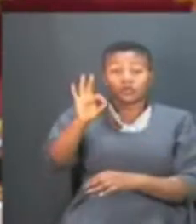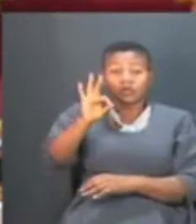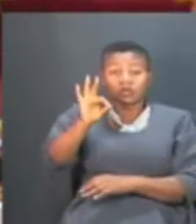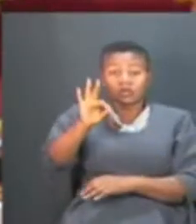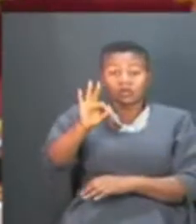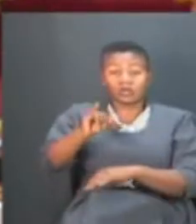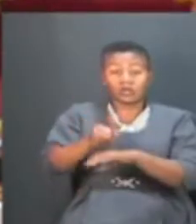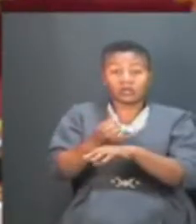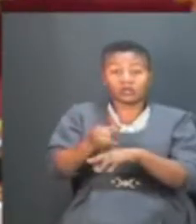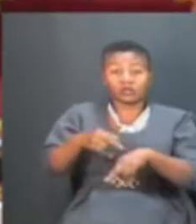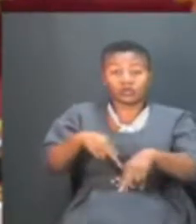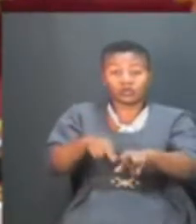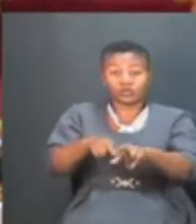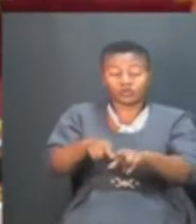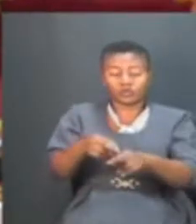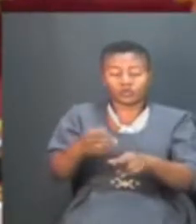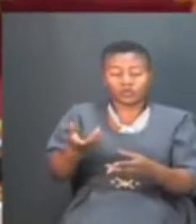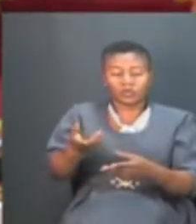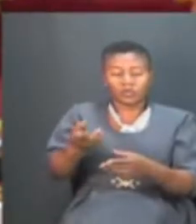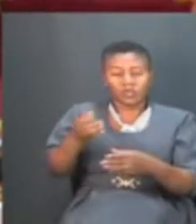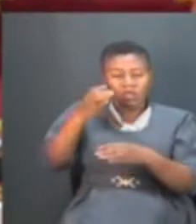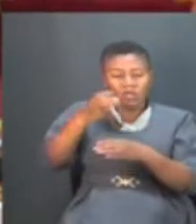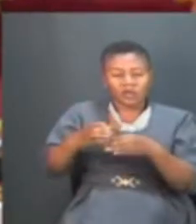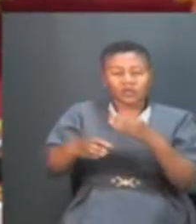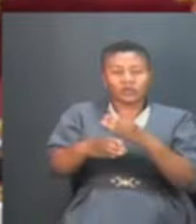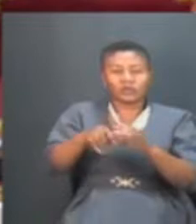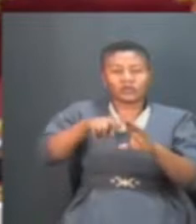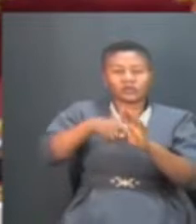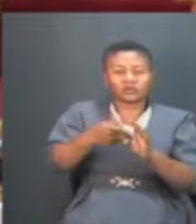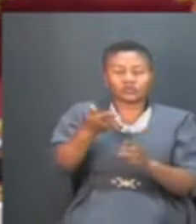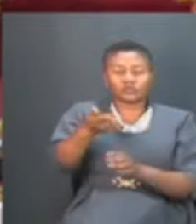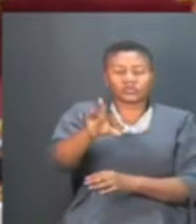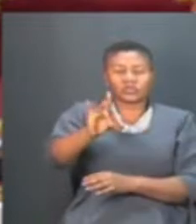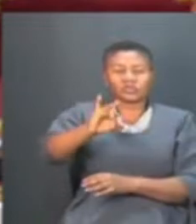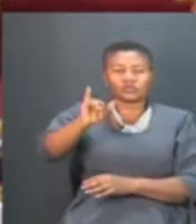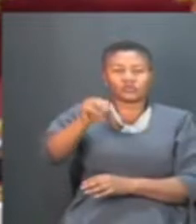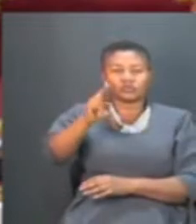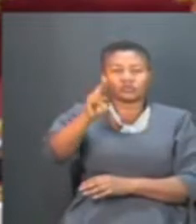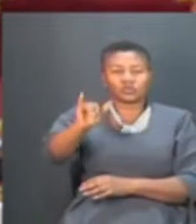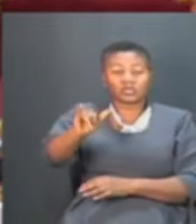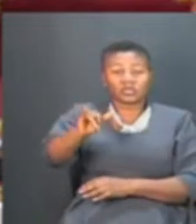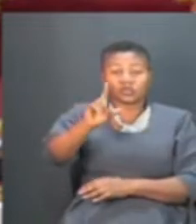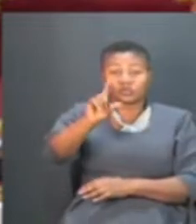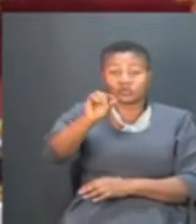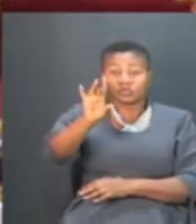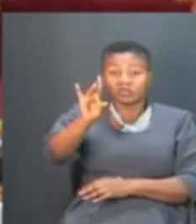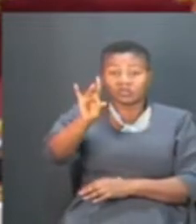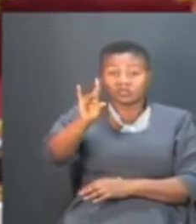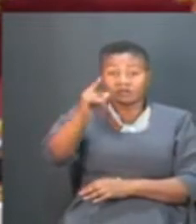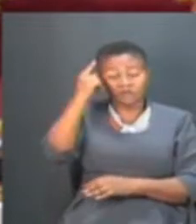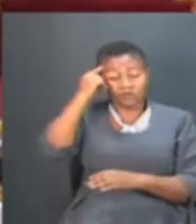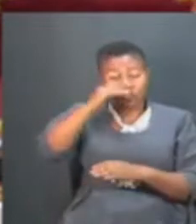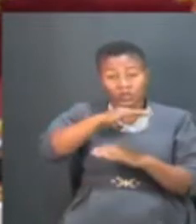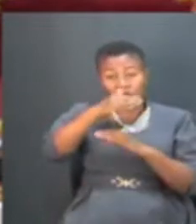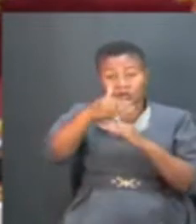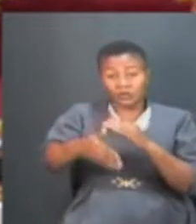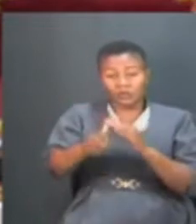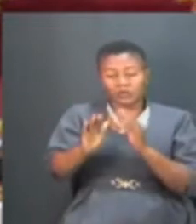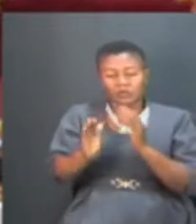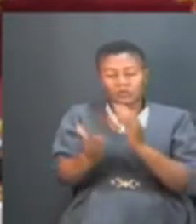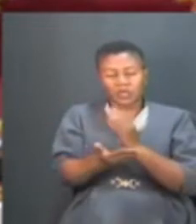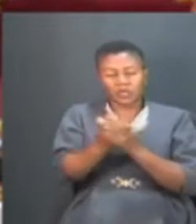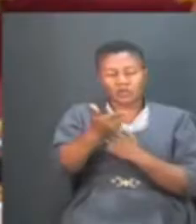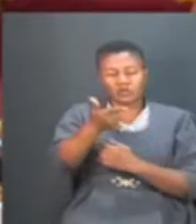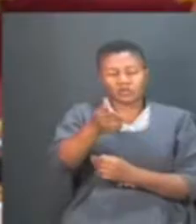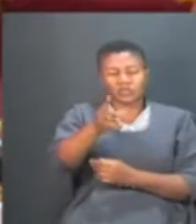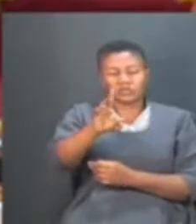Roads. The contract commenced on the 28th of July 2018 for completion by 27th of July